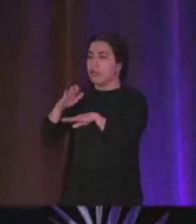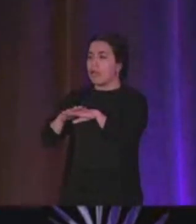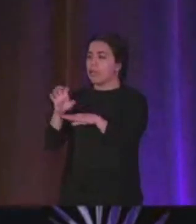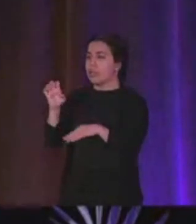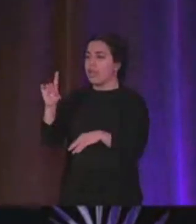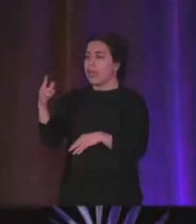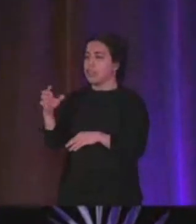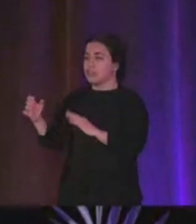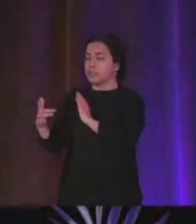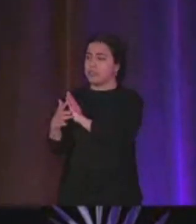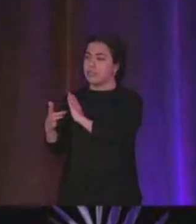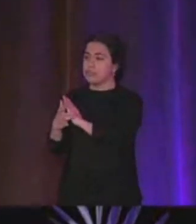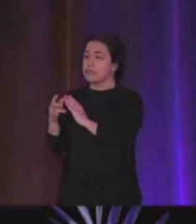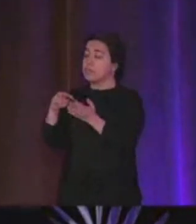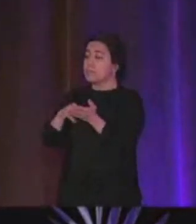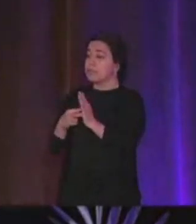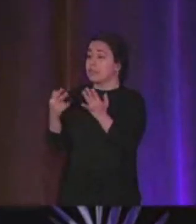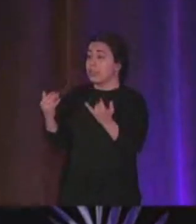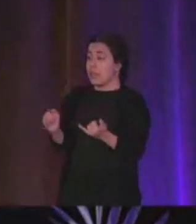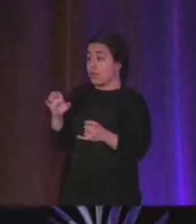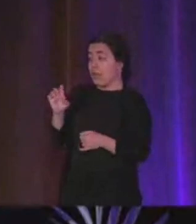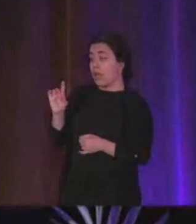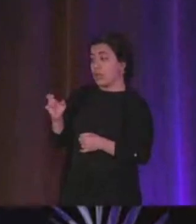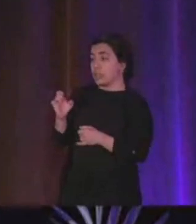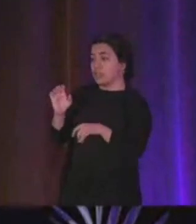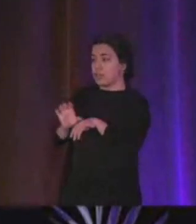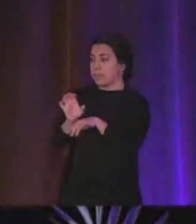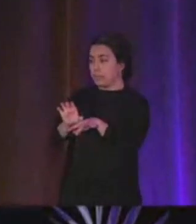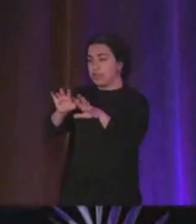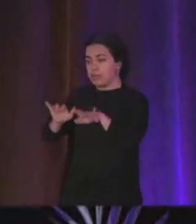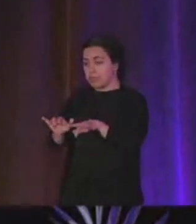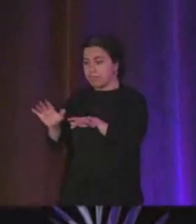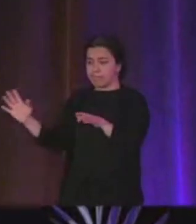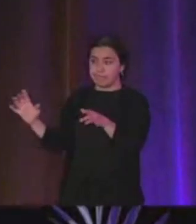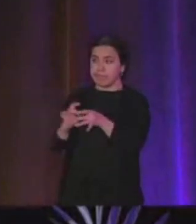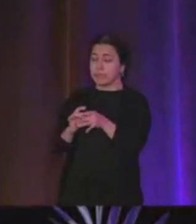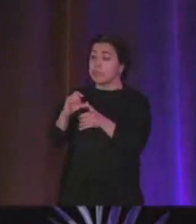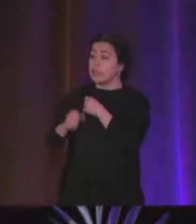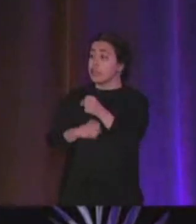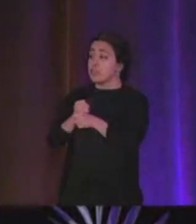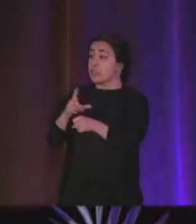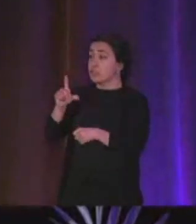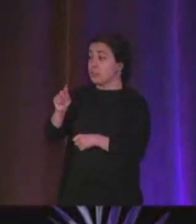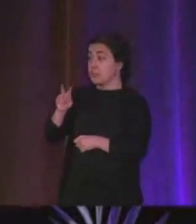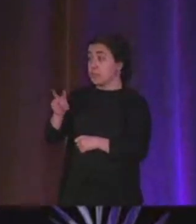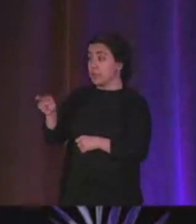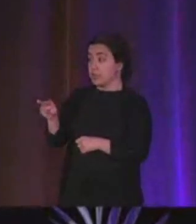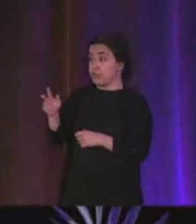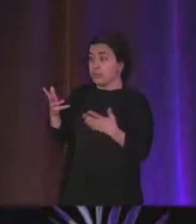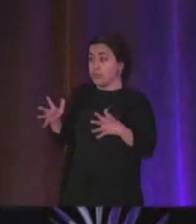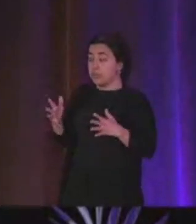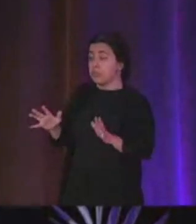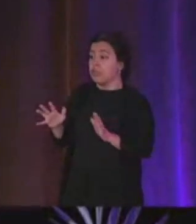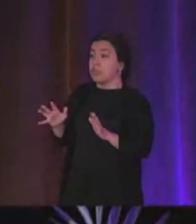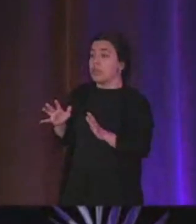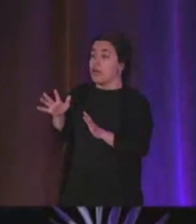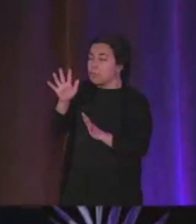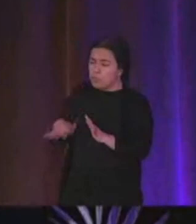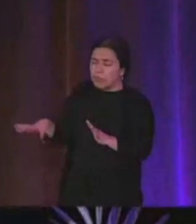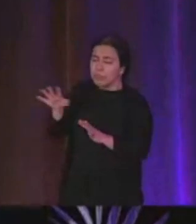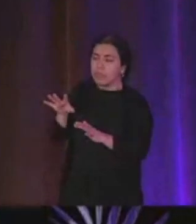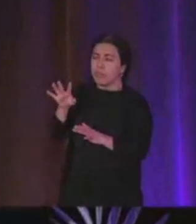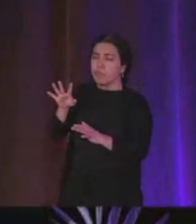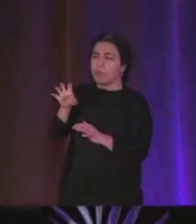that's where edge computing comes into the picture. Also, in 2022 alone, approximately $490